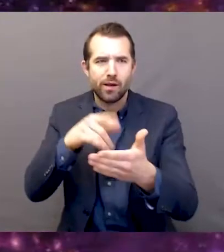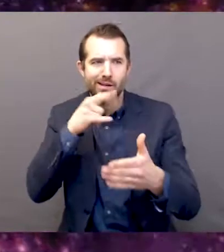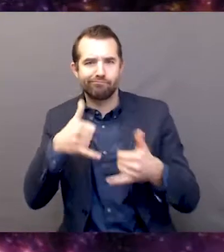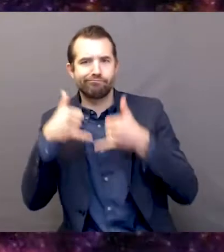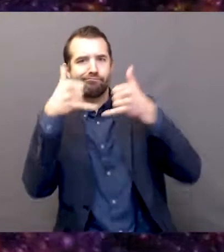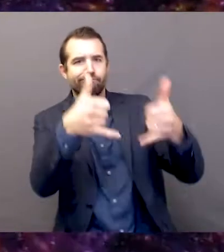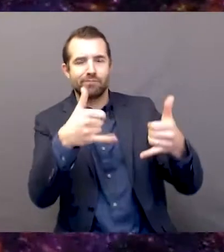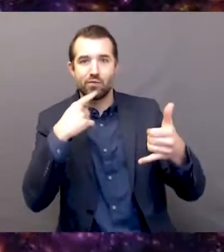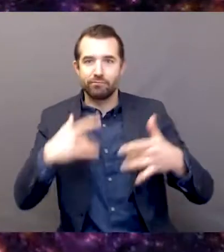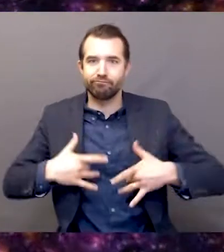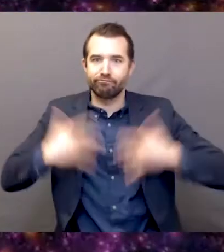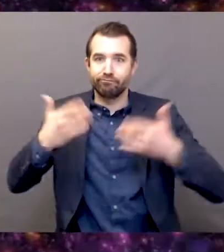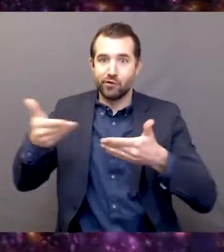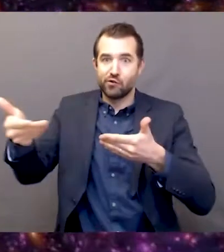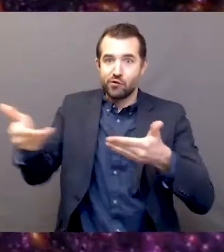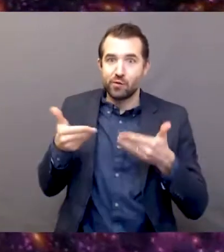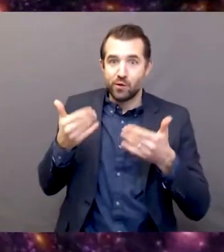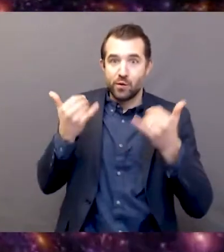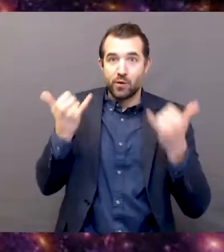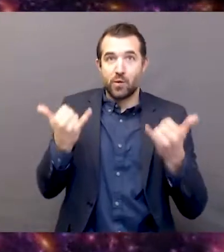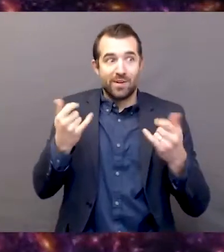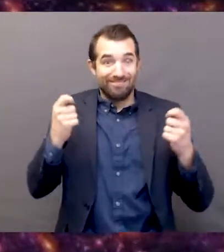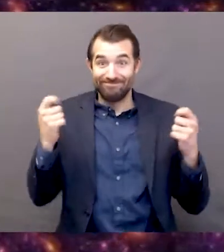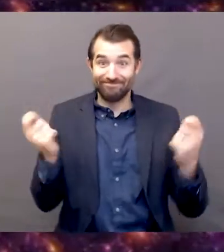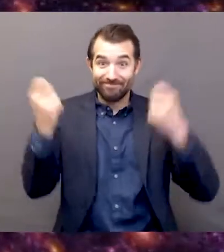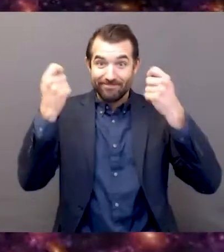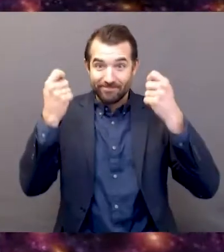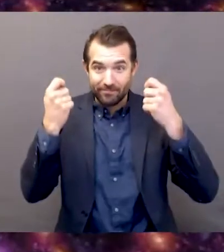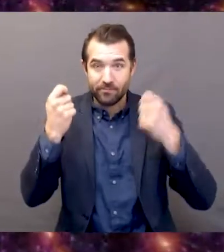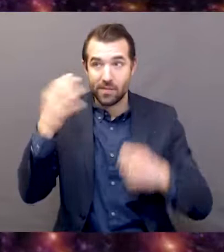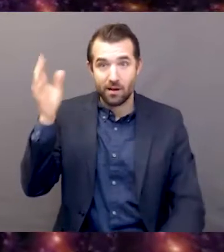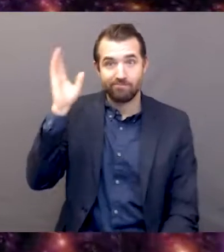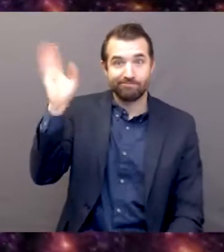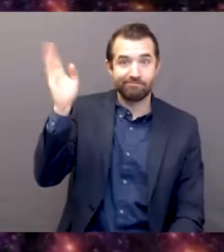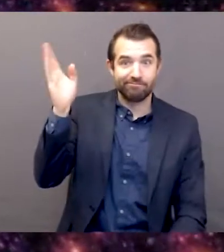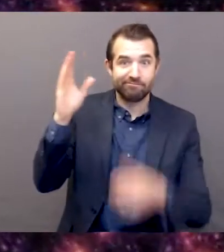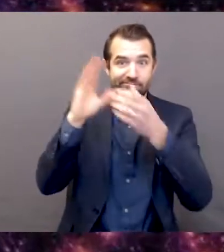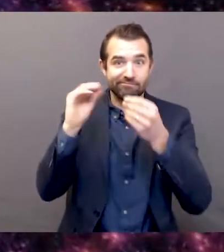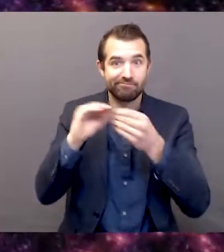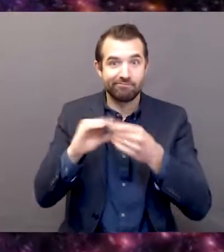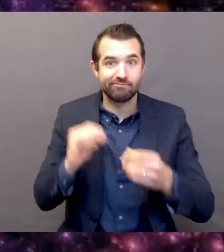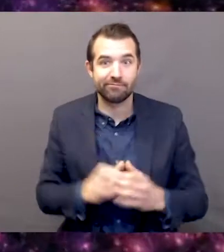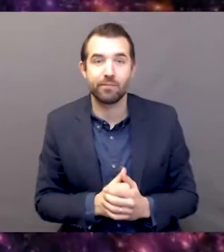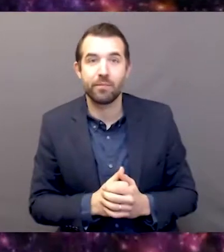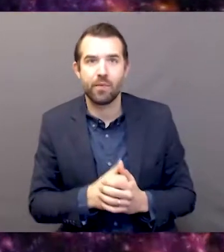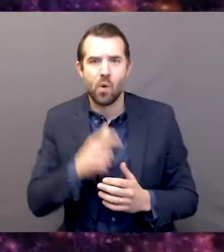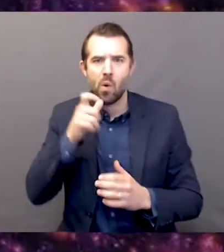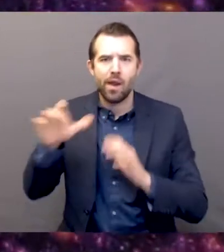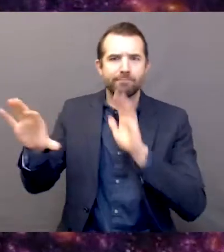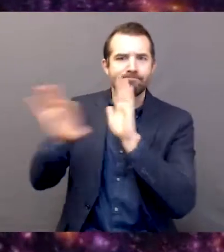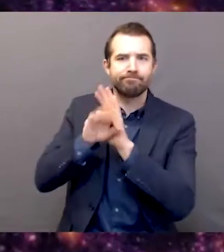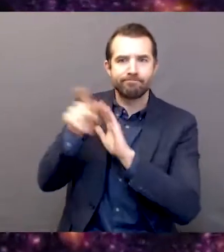Award, I am pleased to welcome you to this ceremony and lecture by the Smithsonian Astrophysical Observatory's Dr. William Forman,